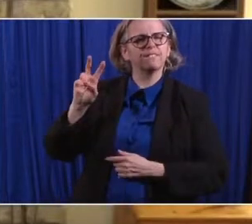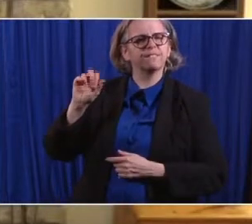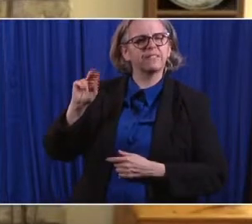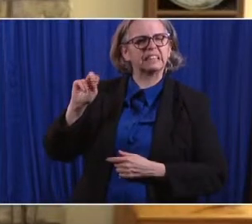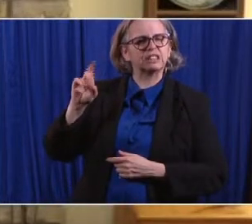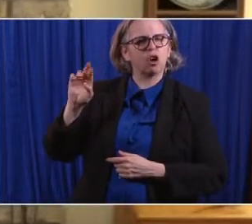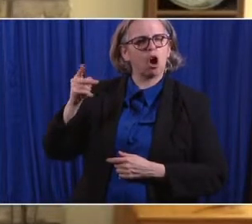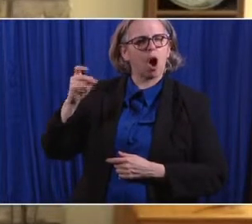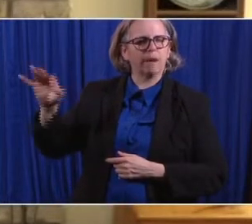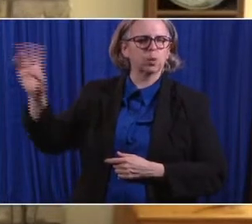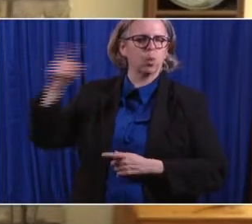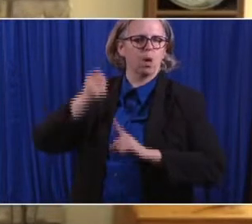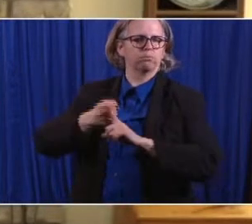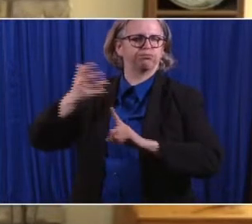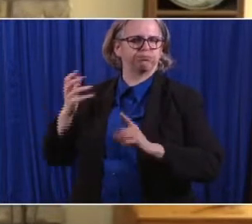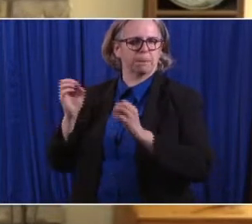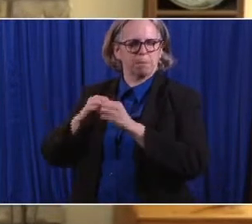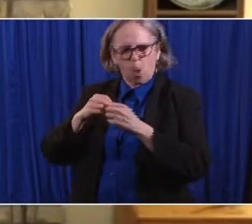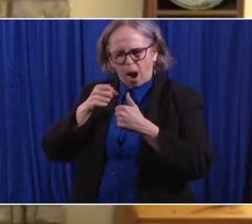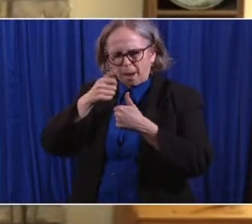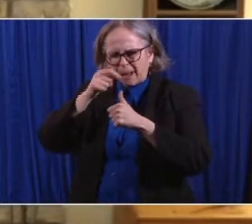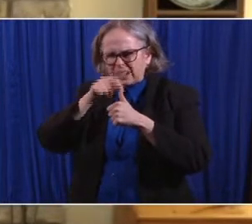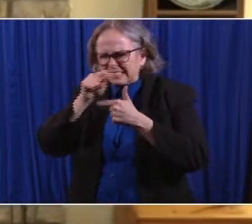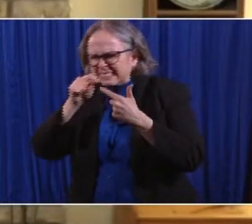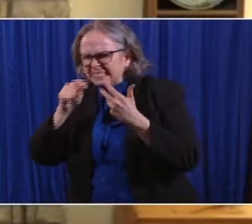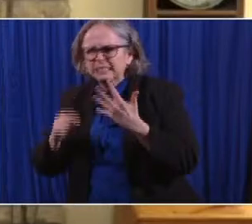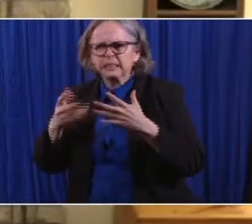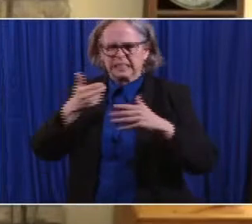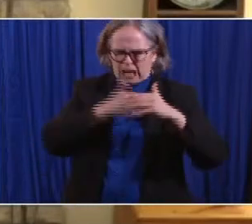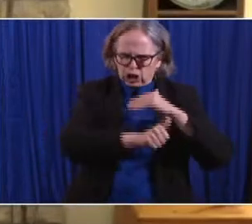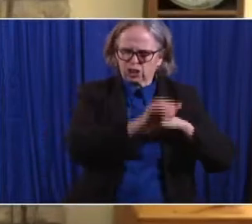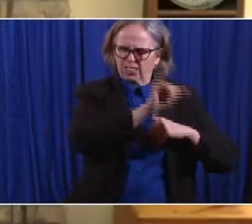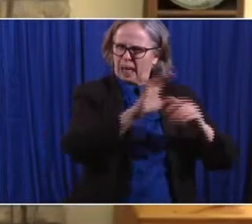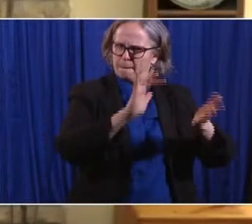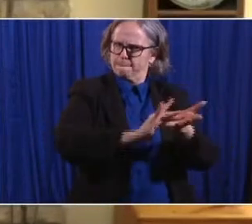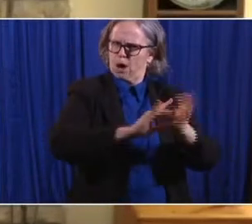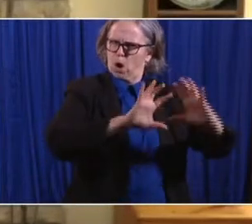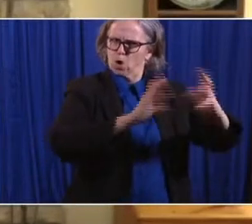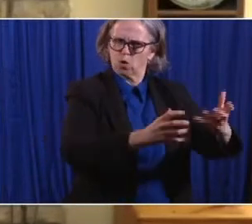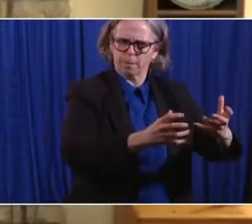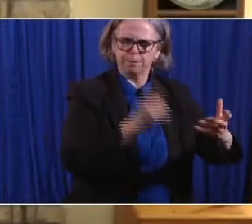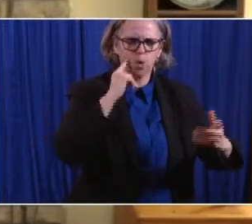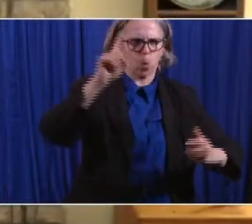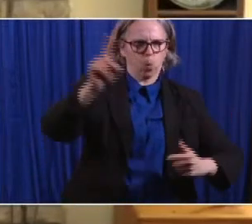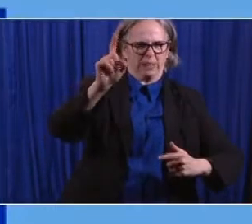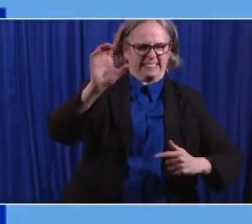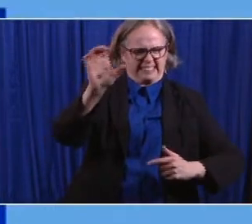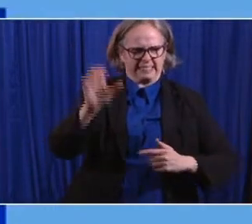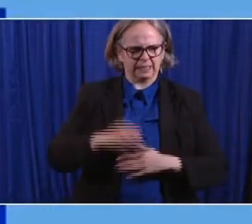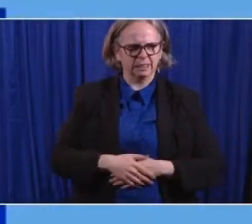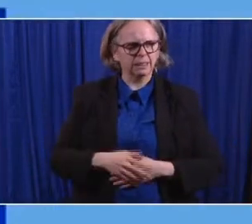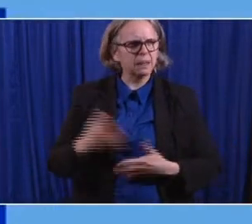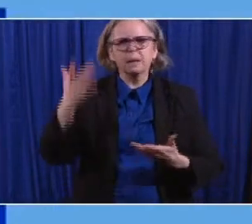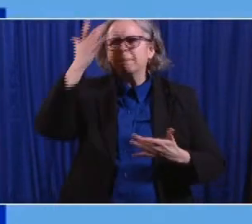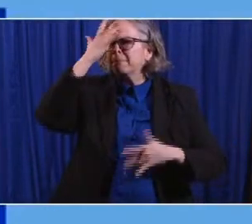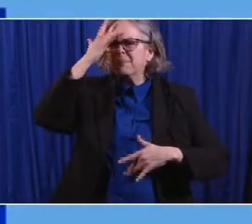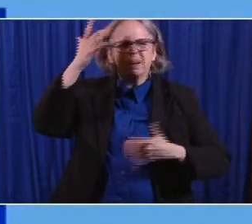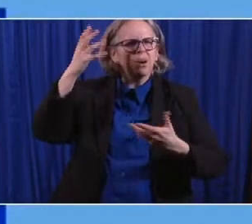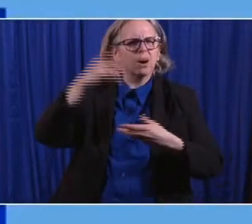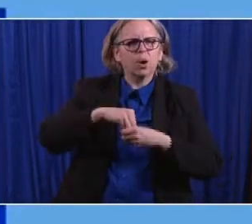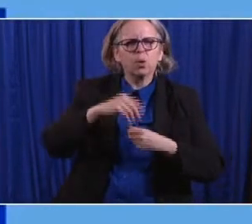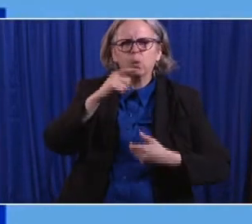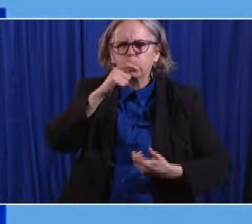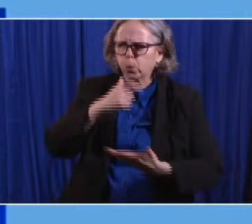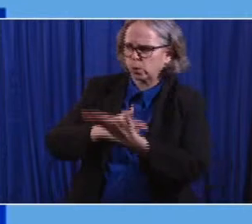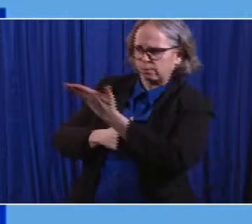of view. But what we're calling phase 1C medical conditions include the following. So we are adding these to